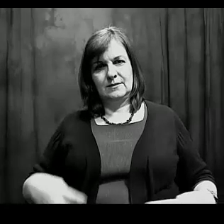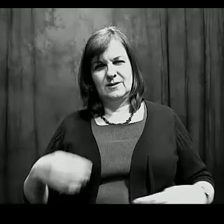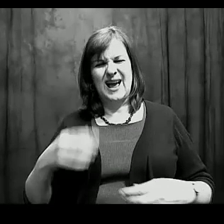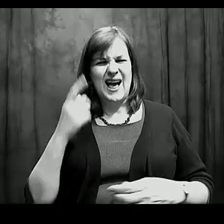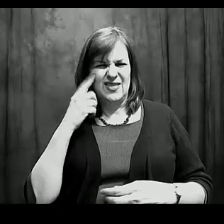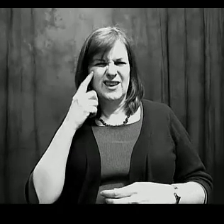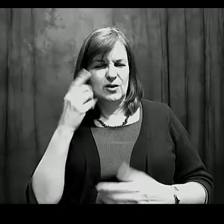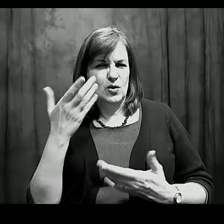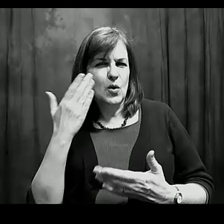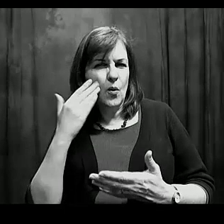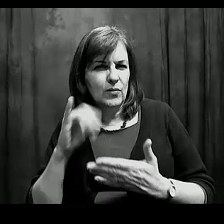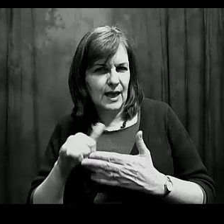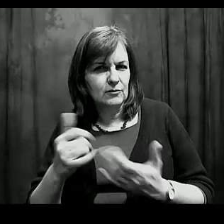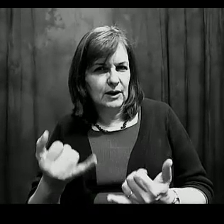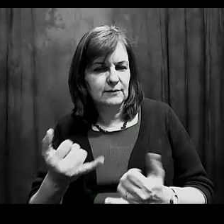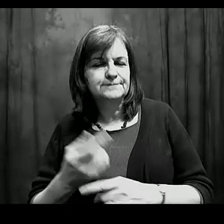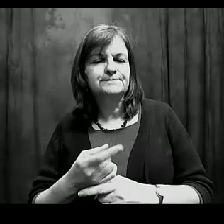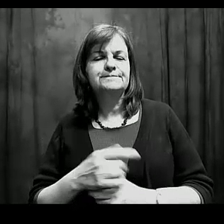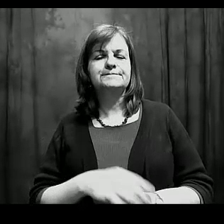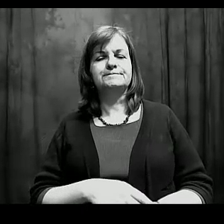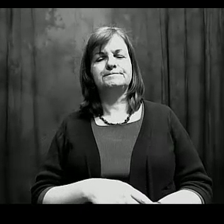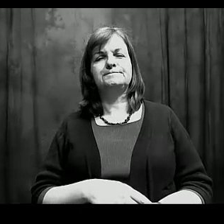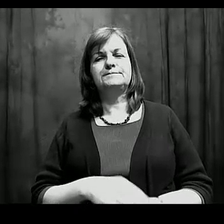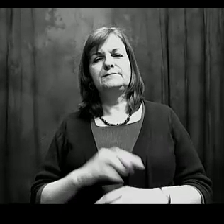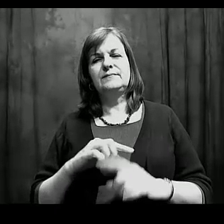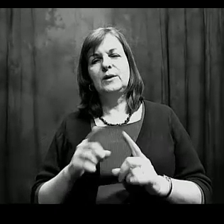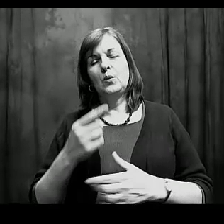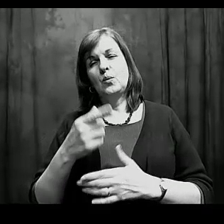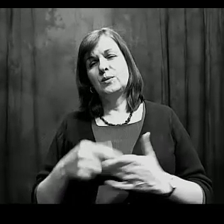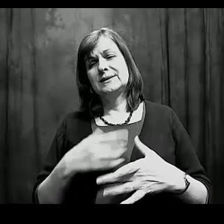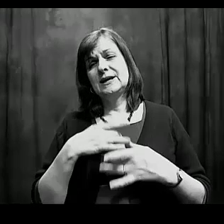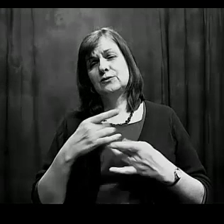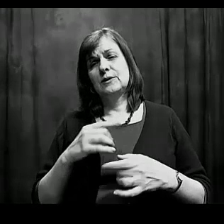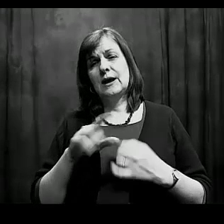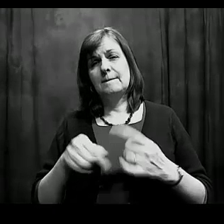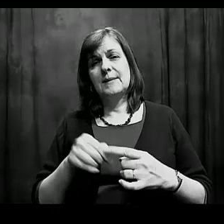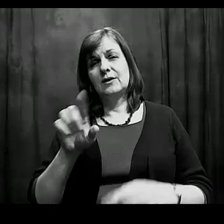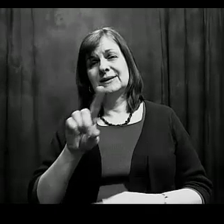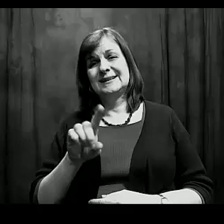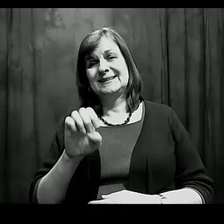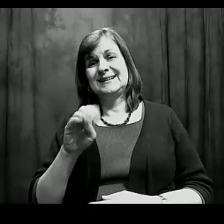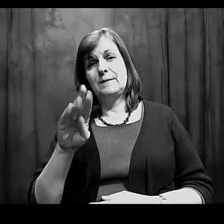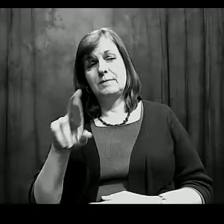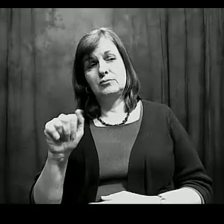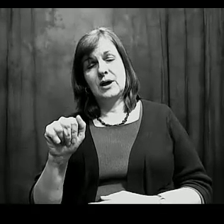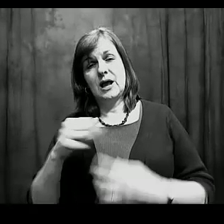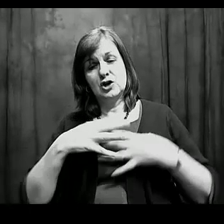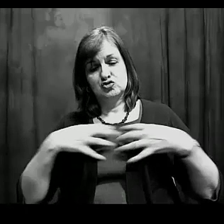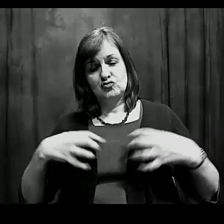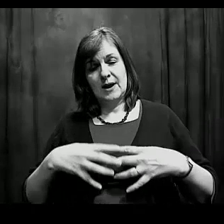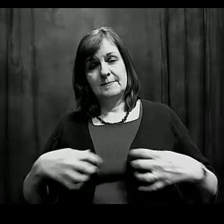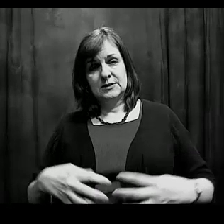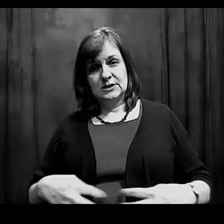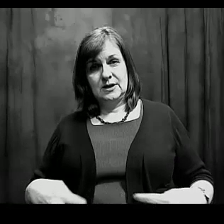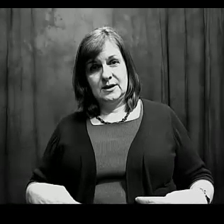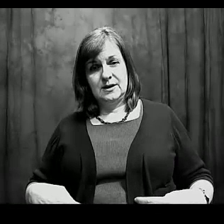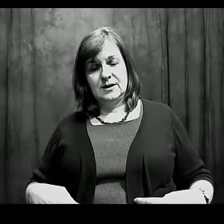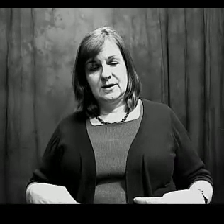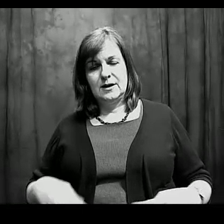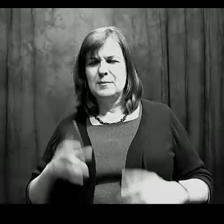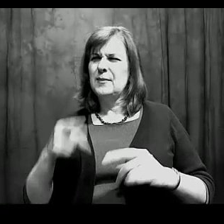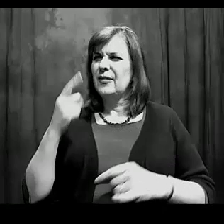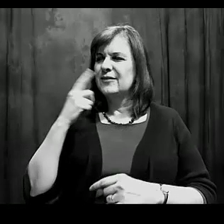of a given, I think, for you at this point in your life. But the interesting thing about zebra stripes is they've been